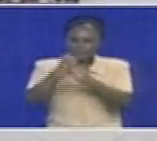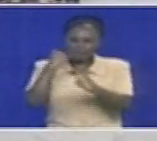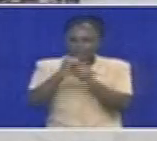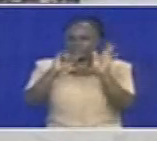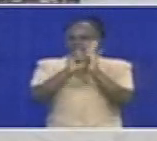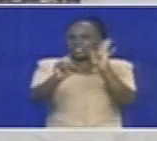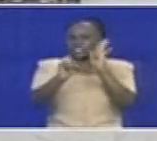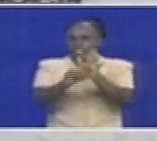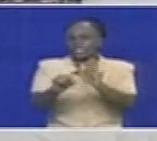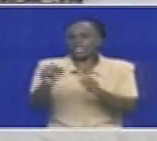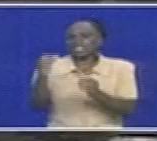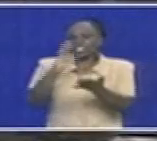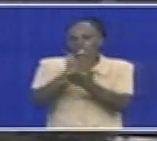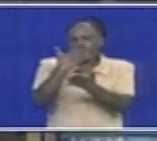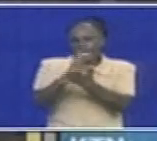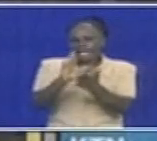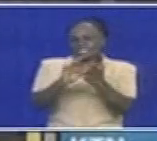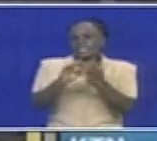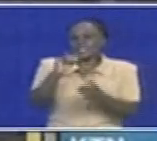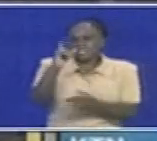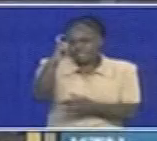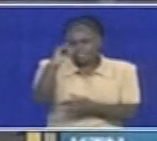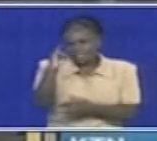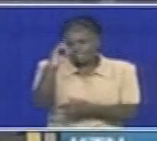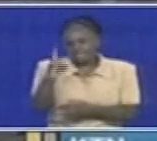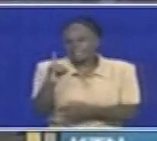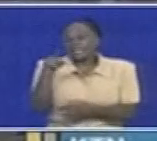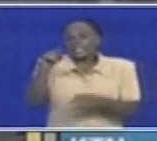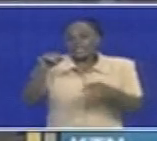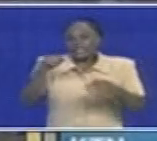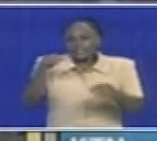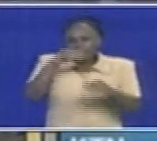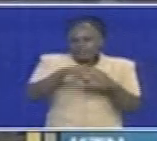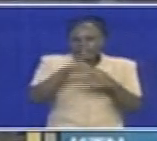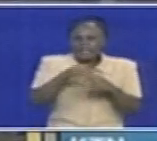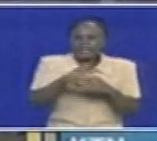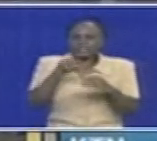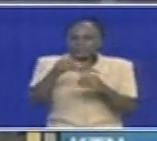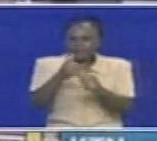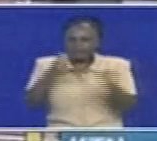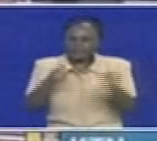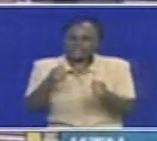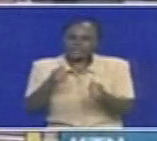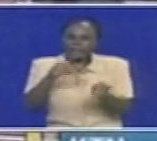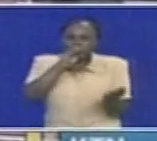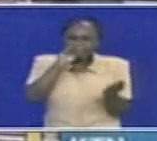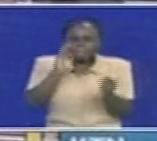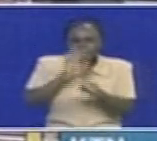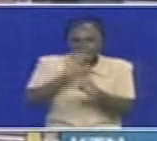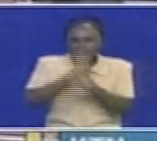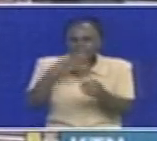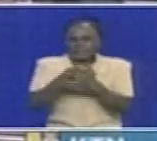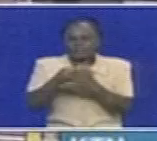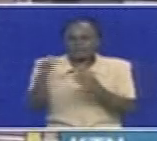the NSE 20 share index. According to analysts, investors have offloaded nearly ₺1 billion worth of stock in a move that has seen